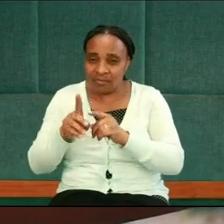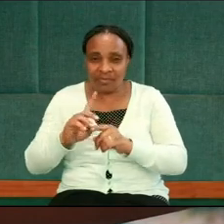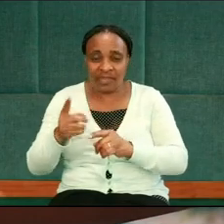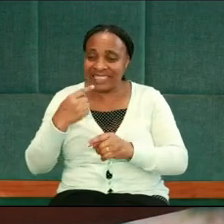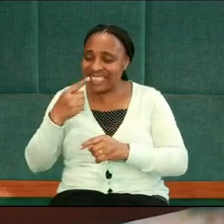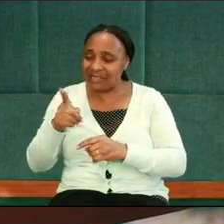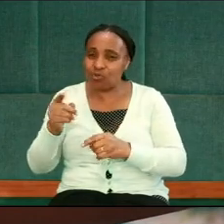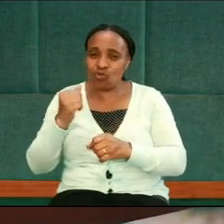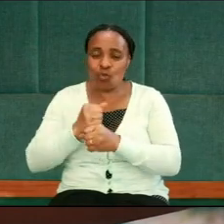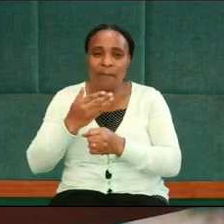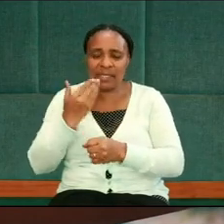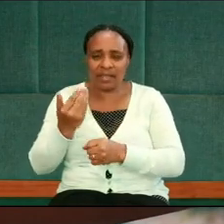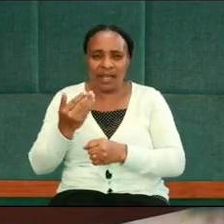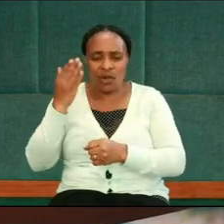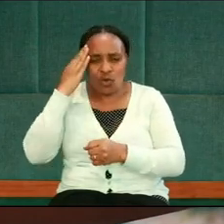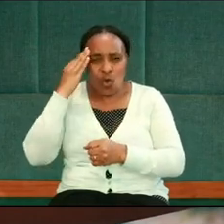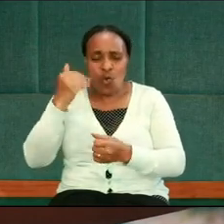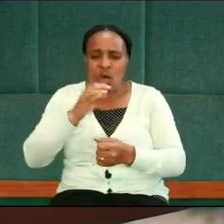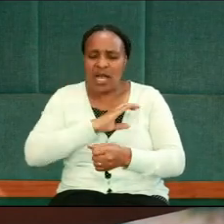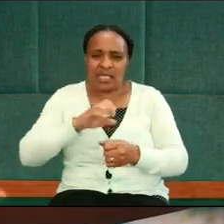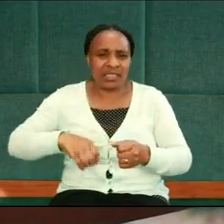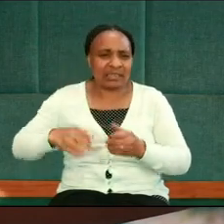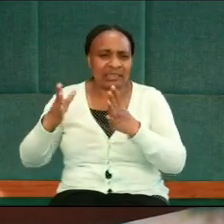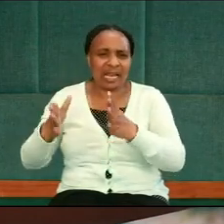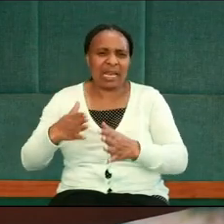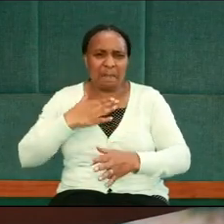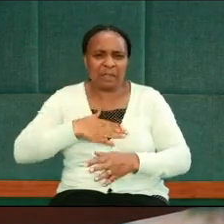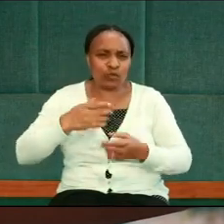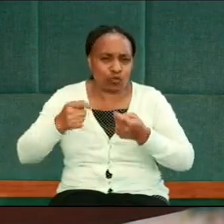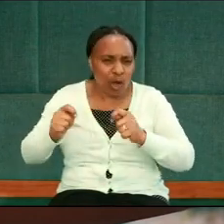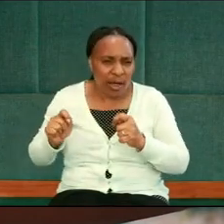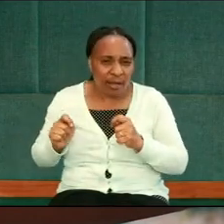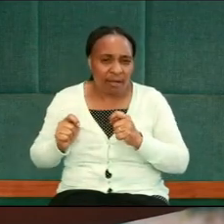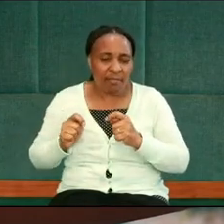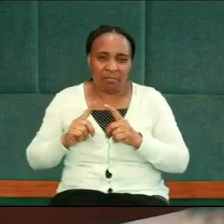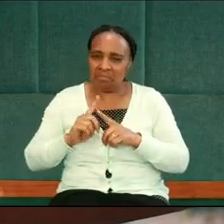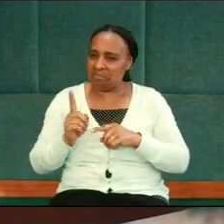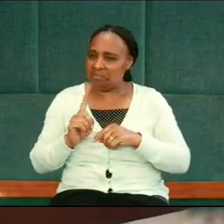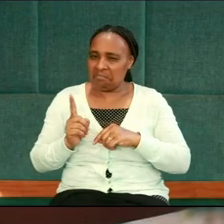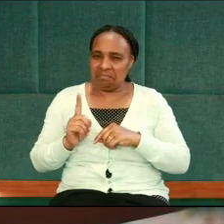you can do better. You know, you are a Christian. Please try.